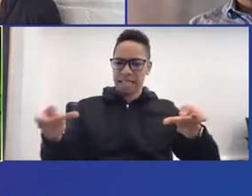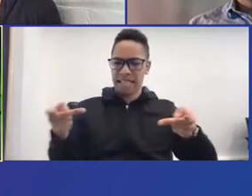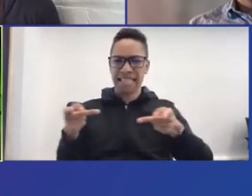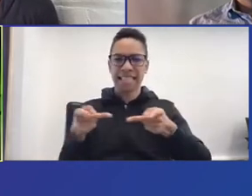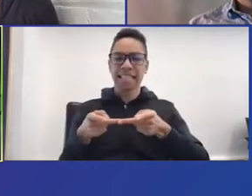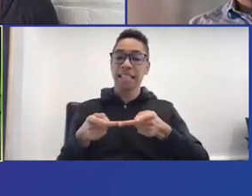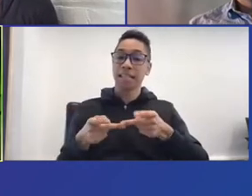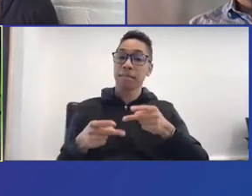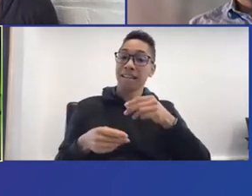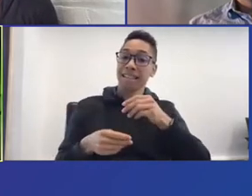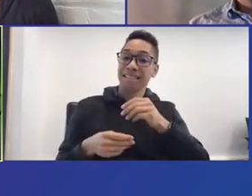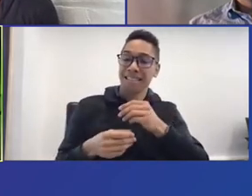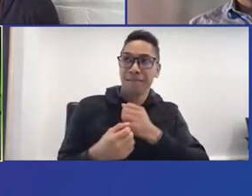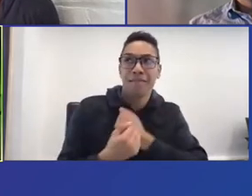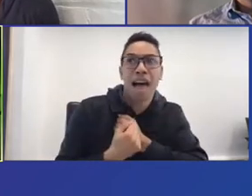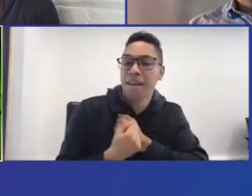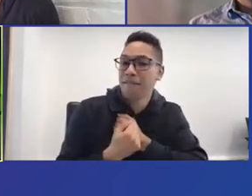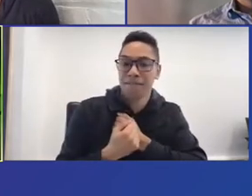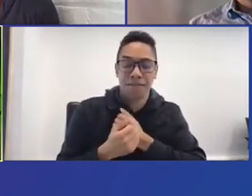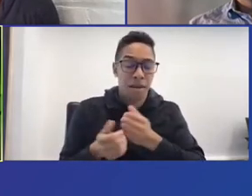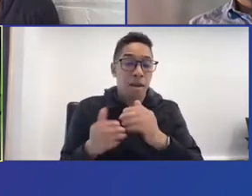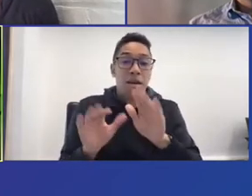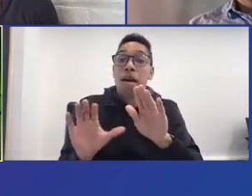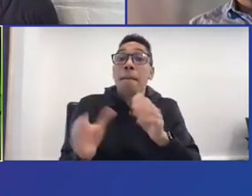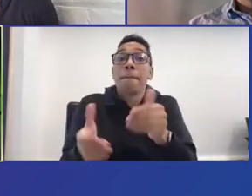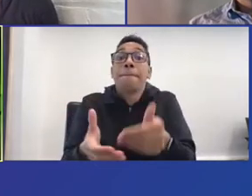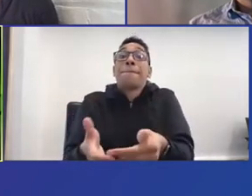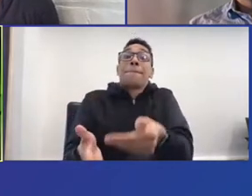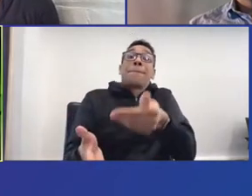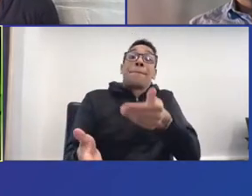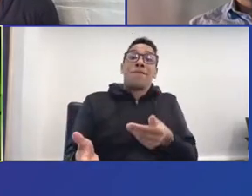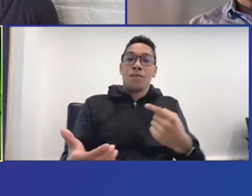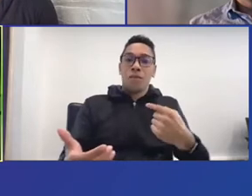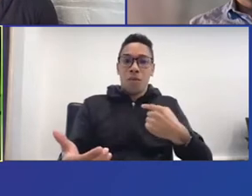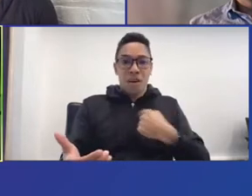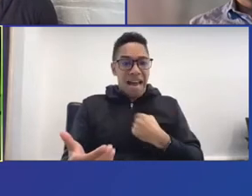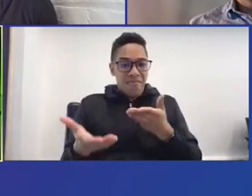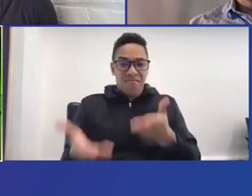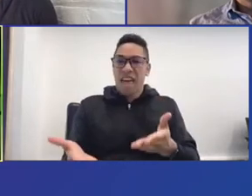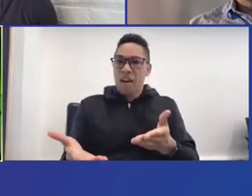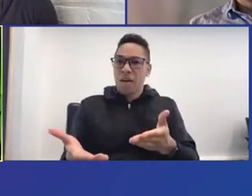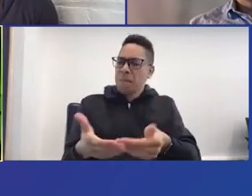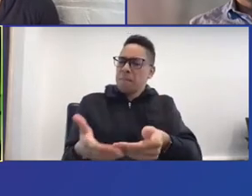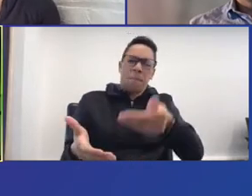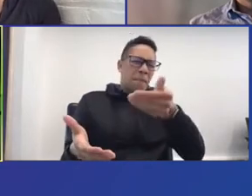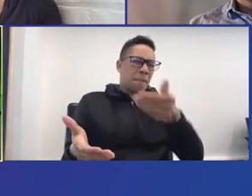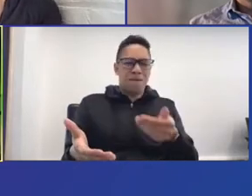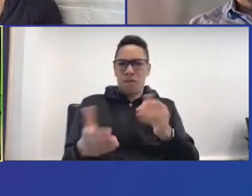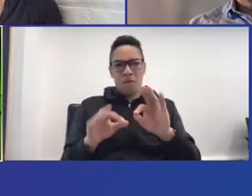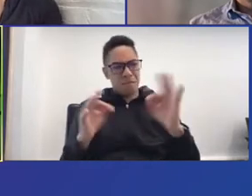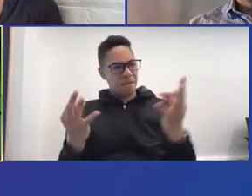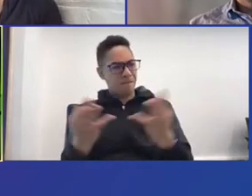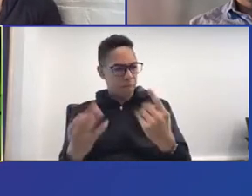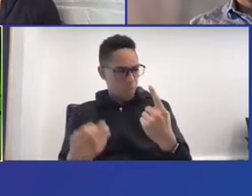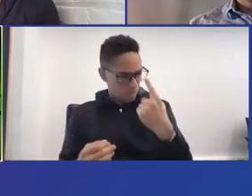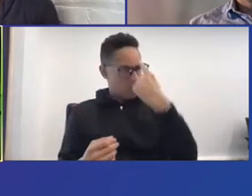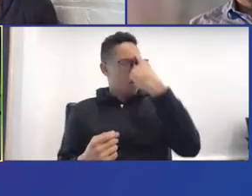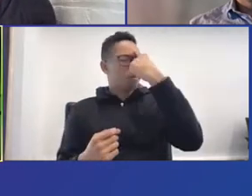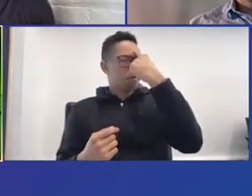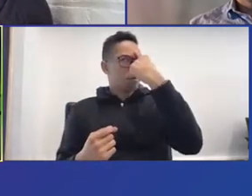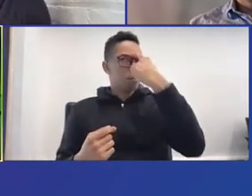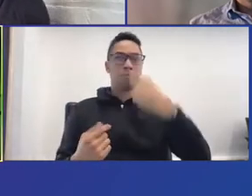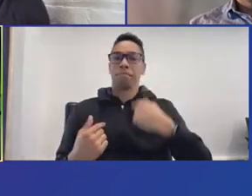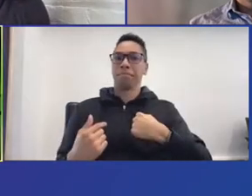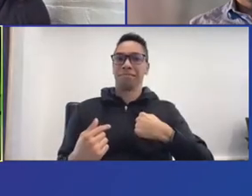I wasn't even there, before I was even thought of, right? So this idea